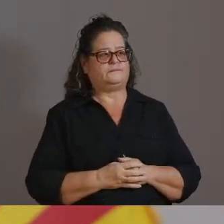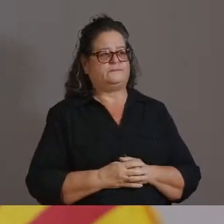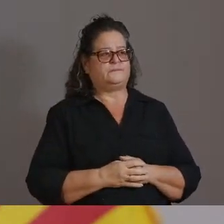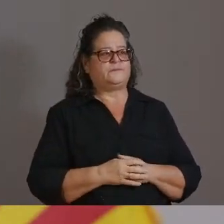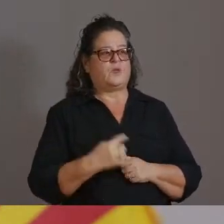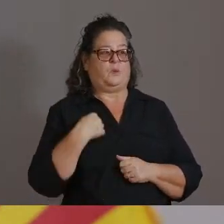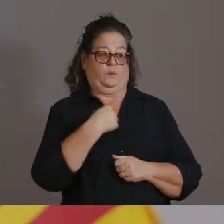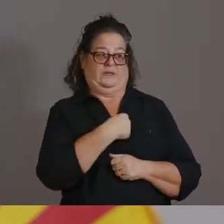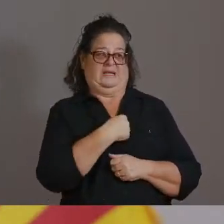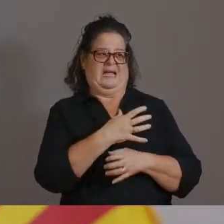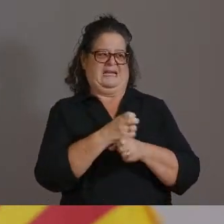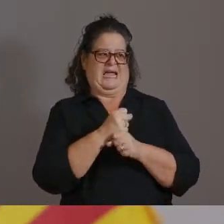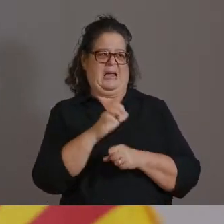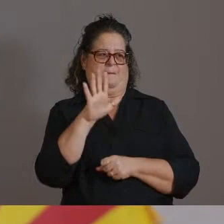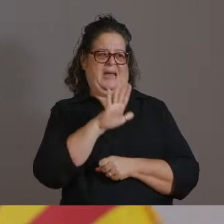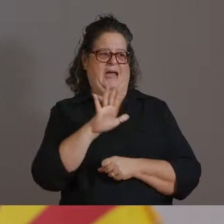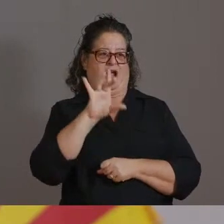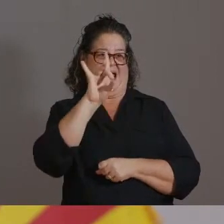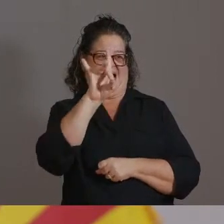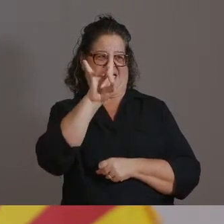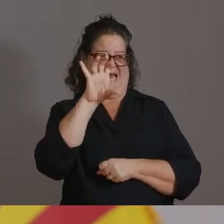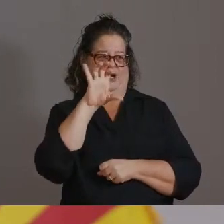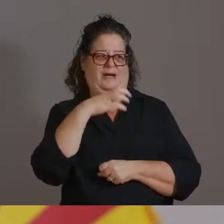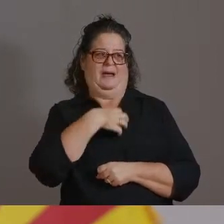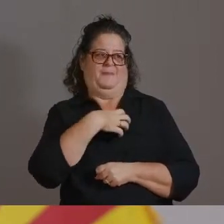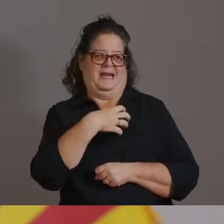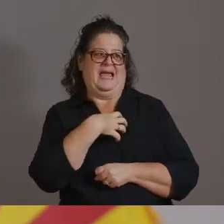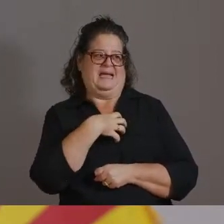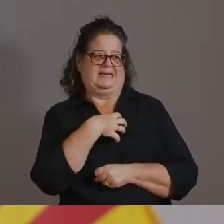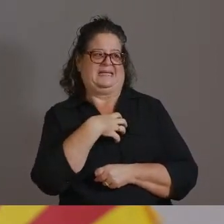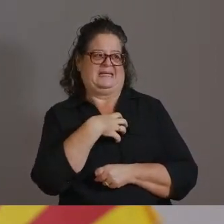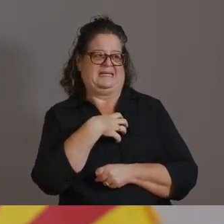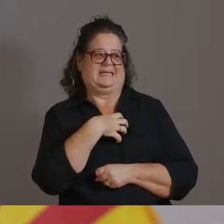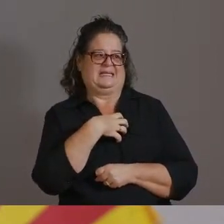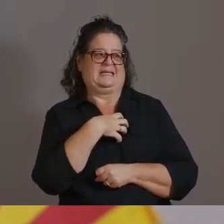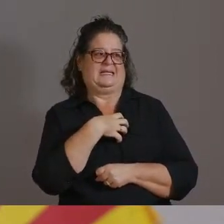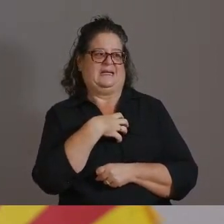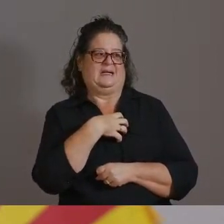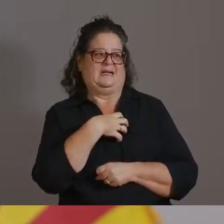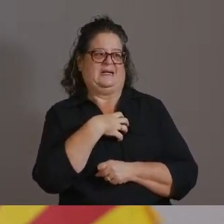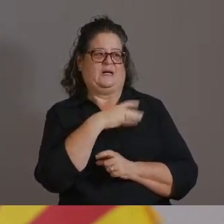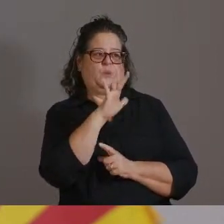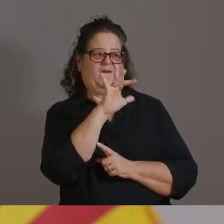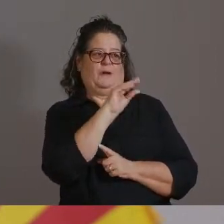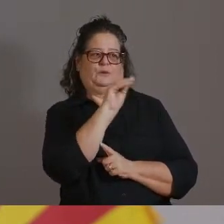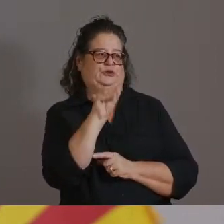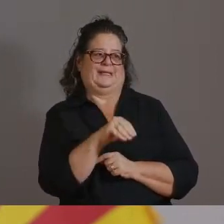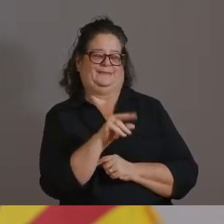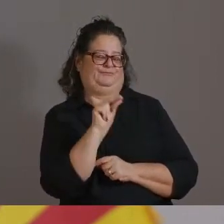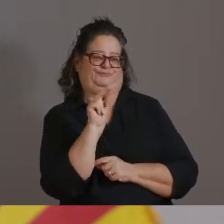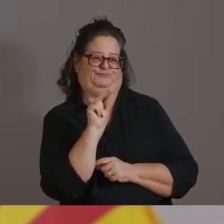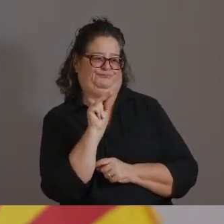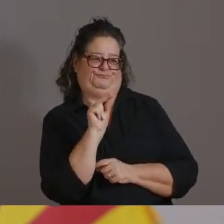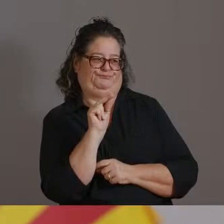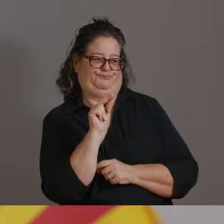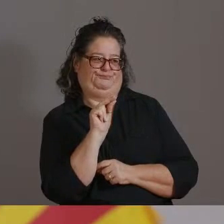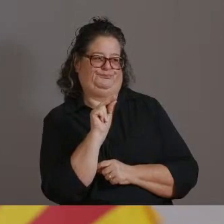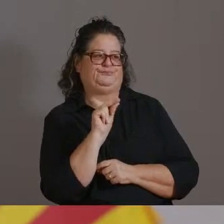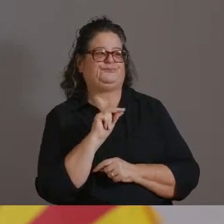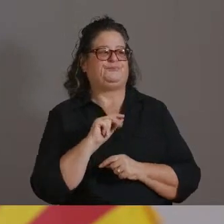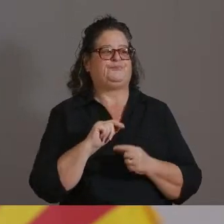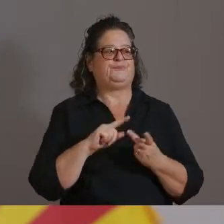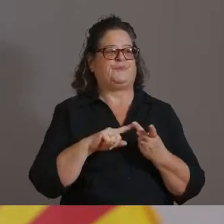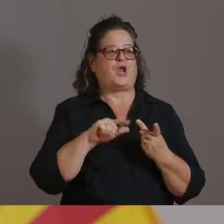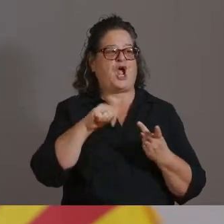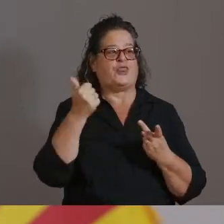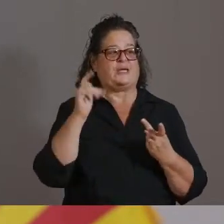about 800 complaints. About 25% of those were not valid, and another 25% were not